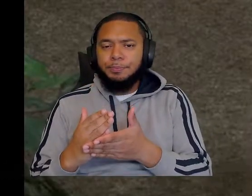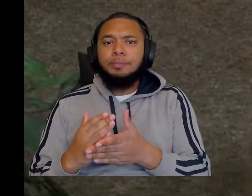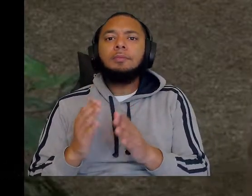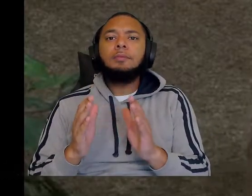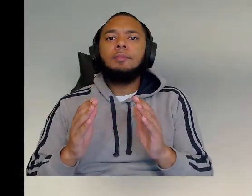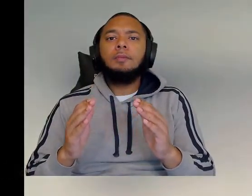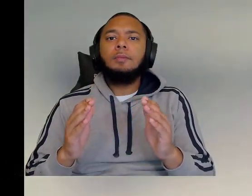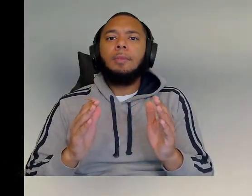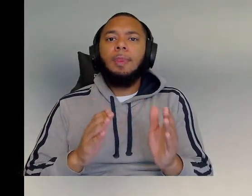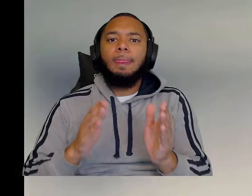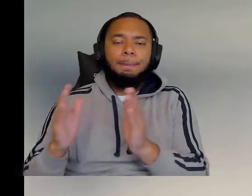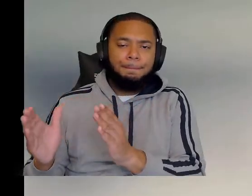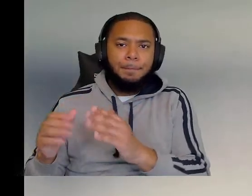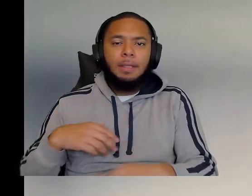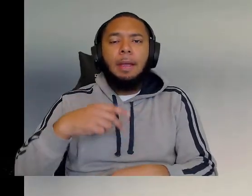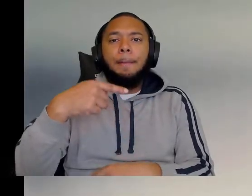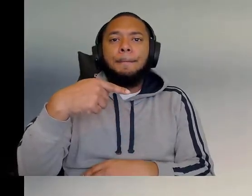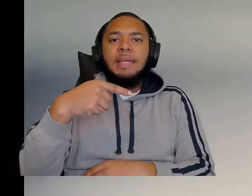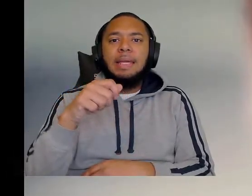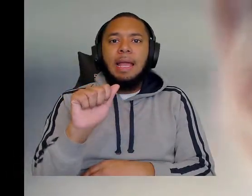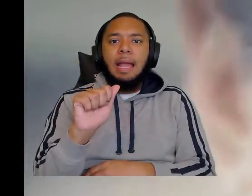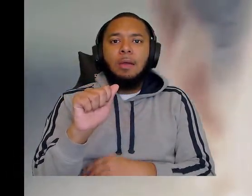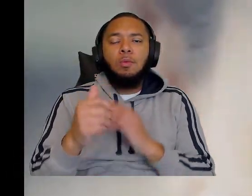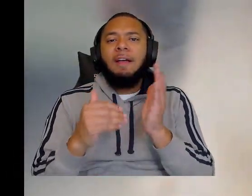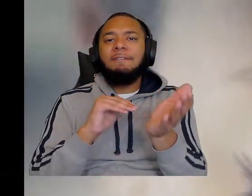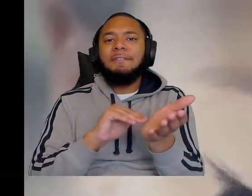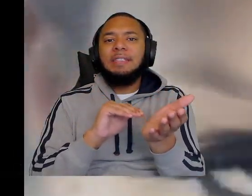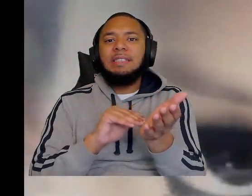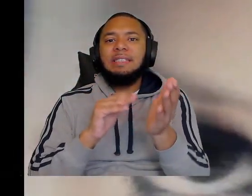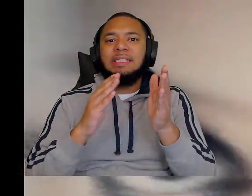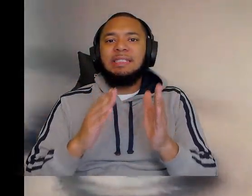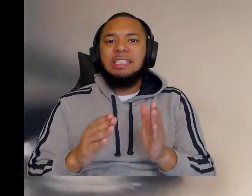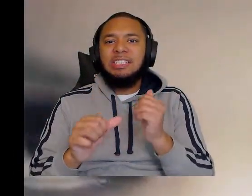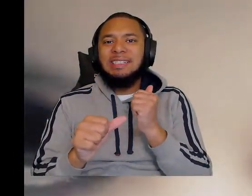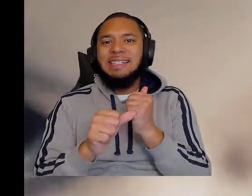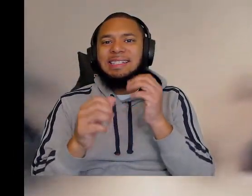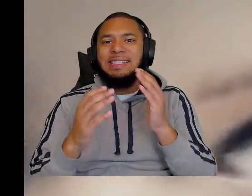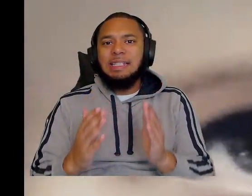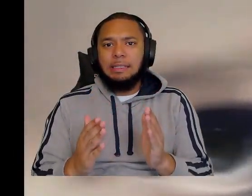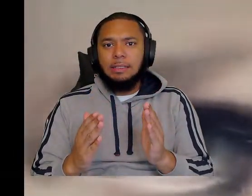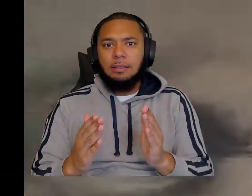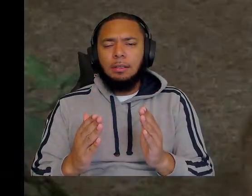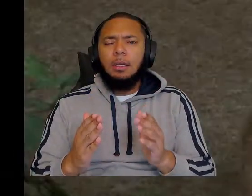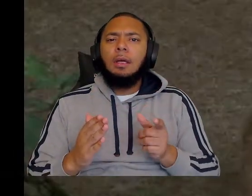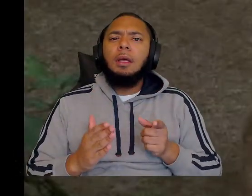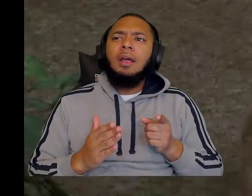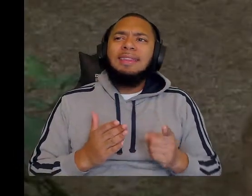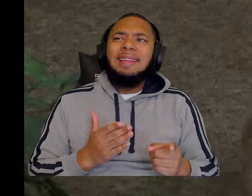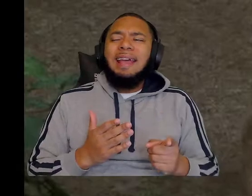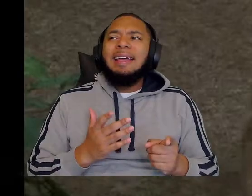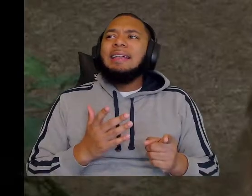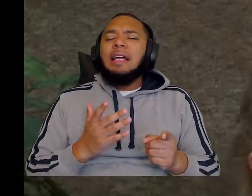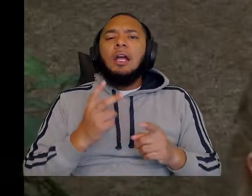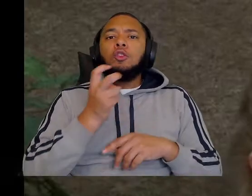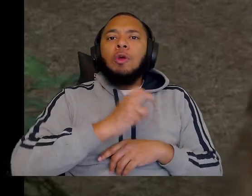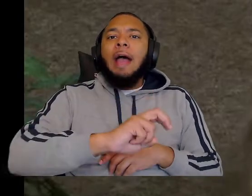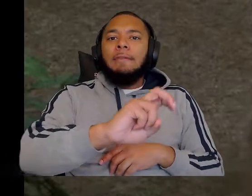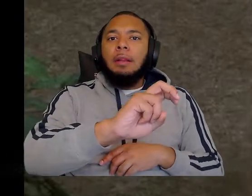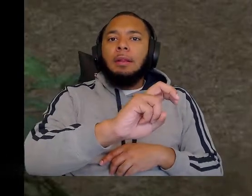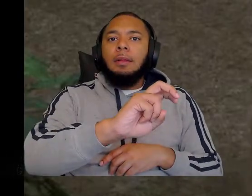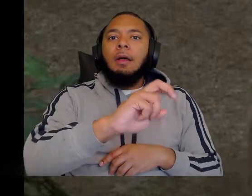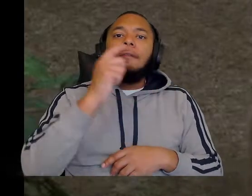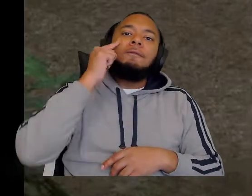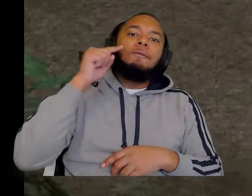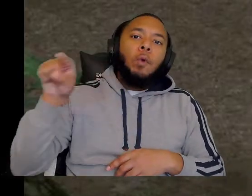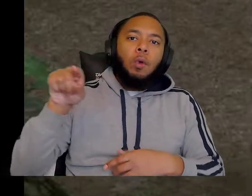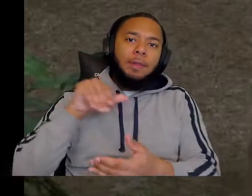assistant. This is someone who greatly leverages a doctor's reach to the people